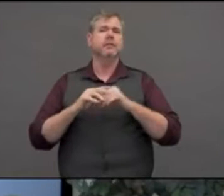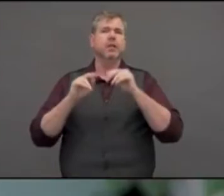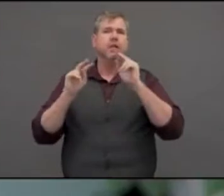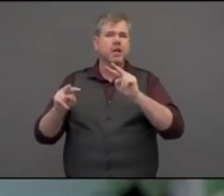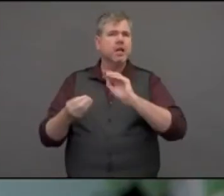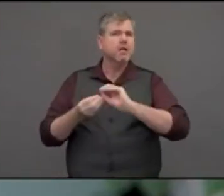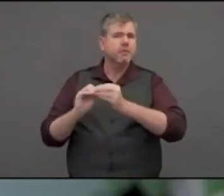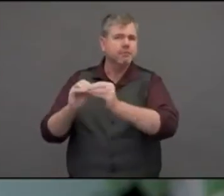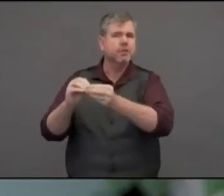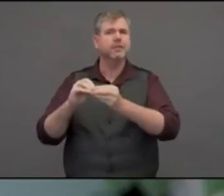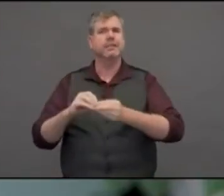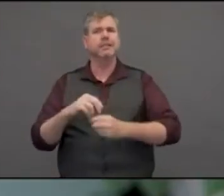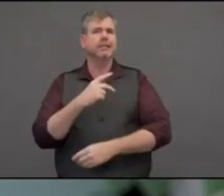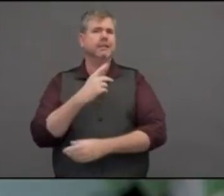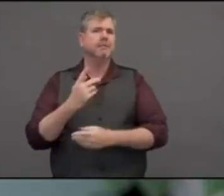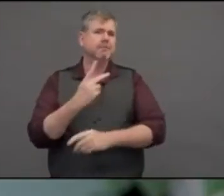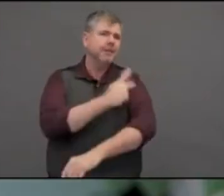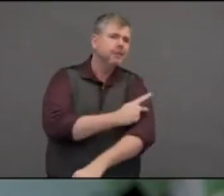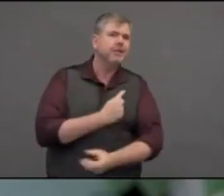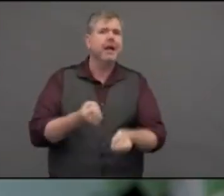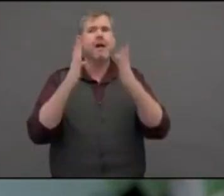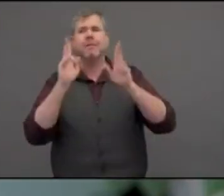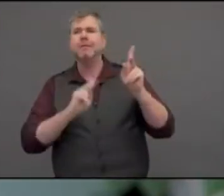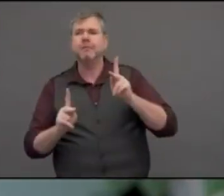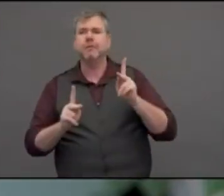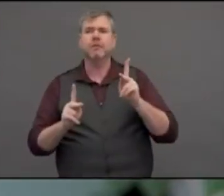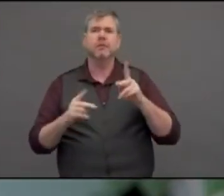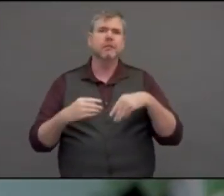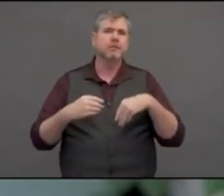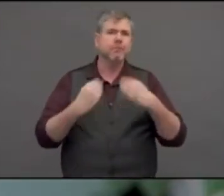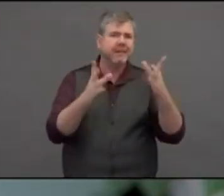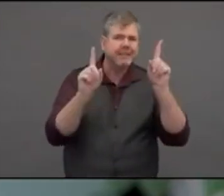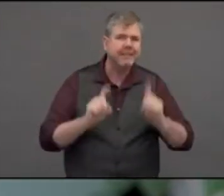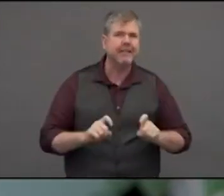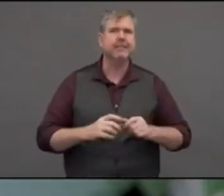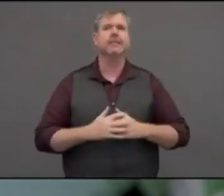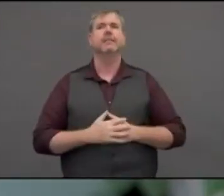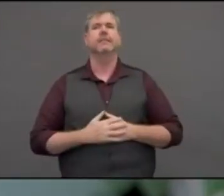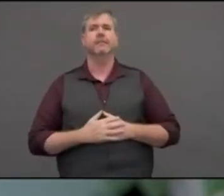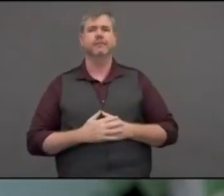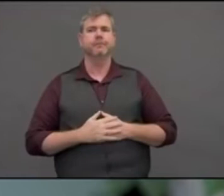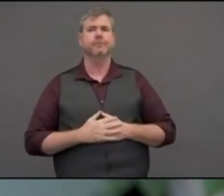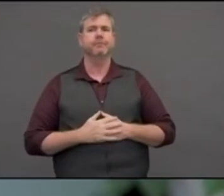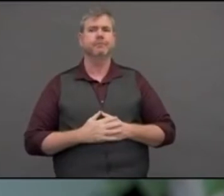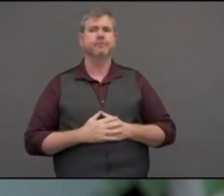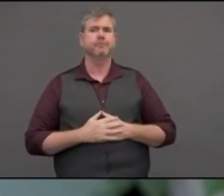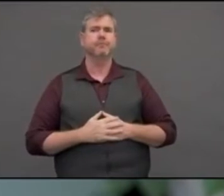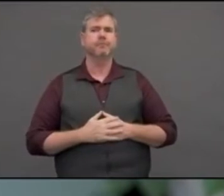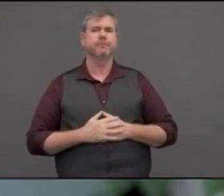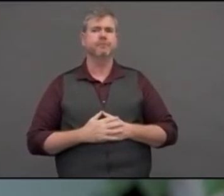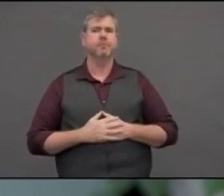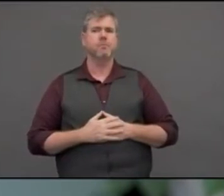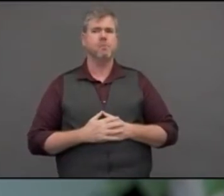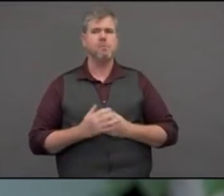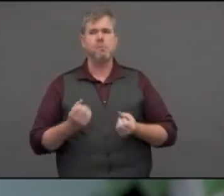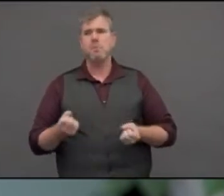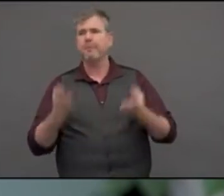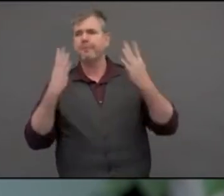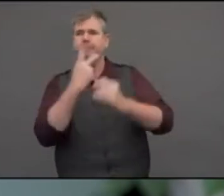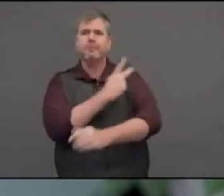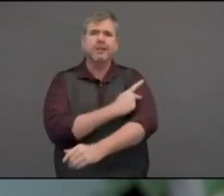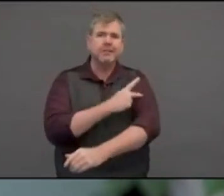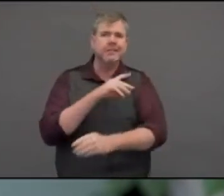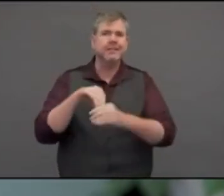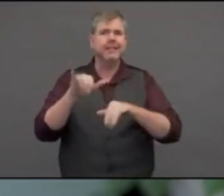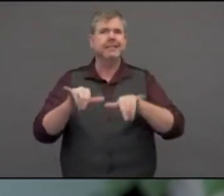served to get a sense of what's the magnitude versus how many patients that system normally takes